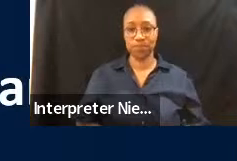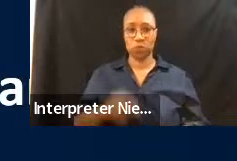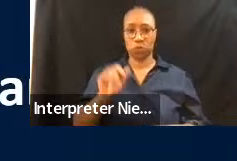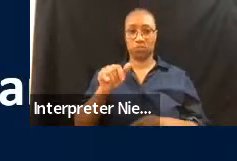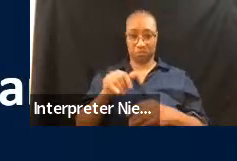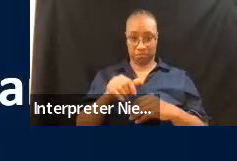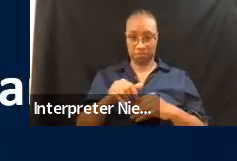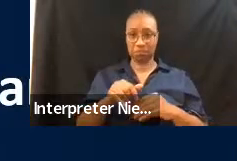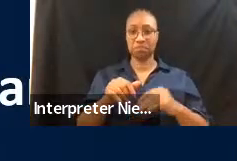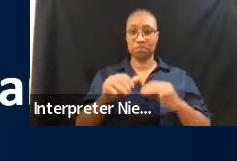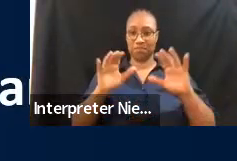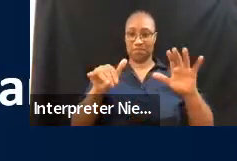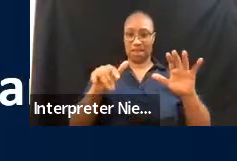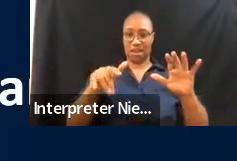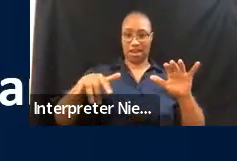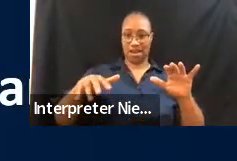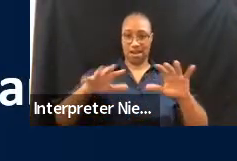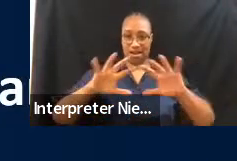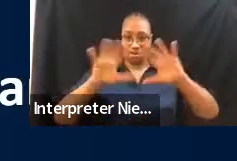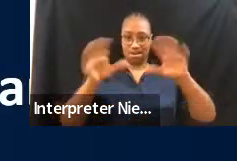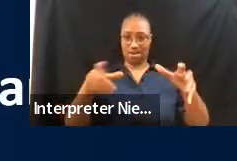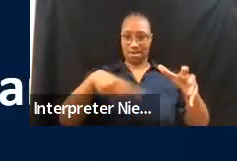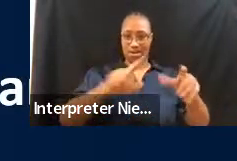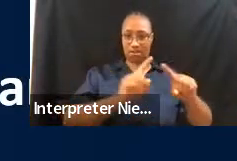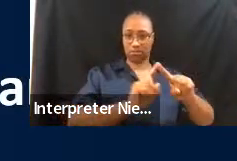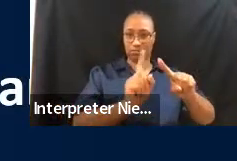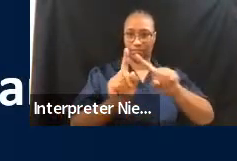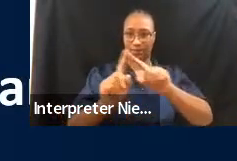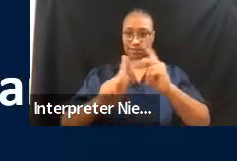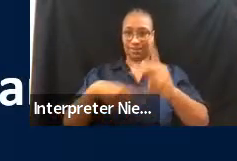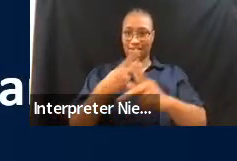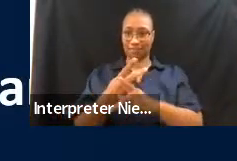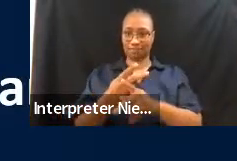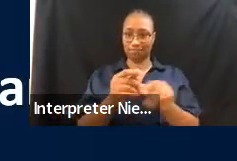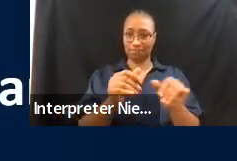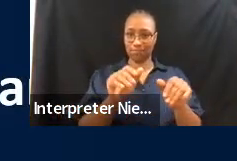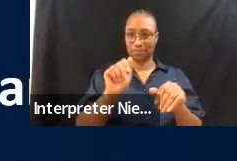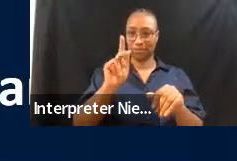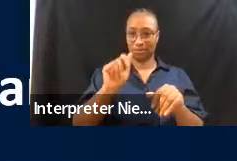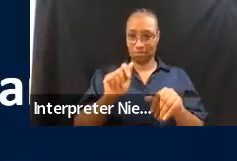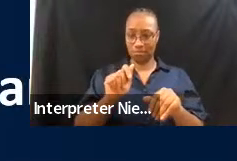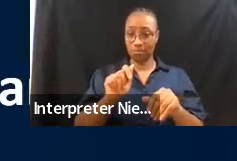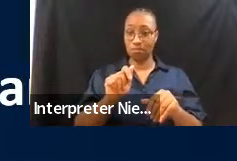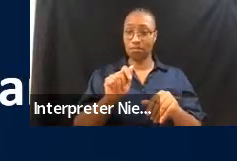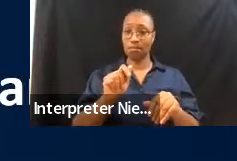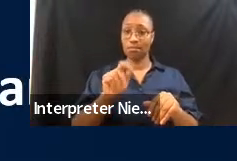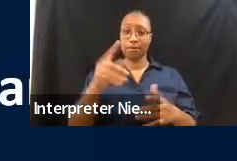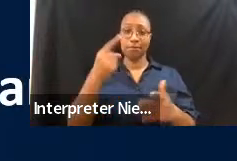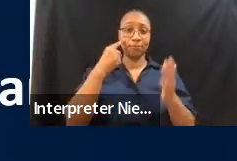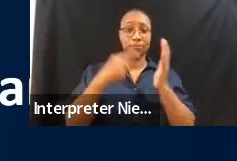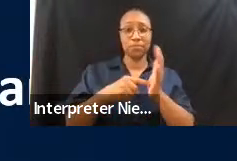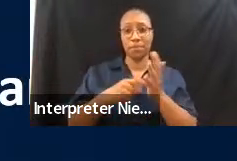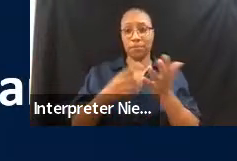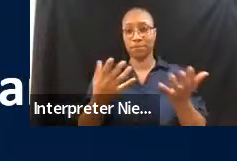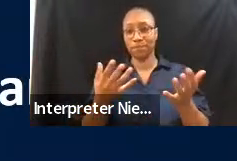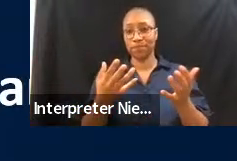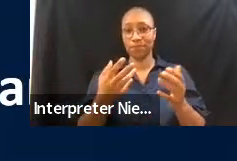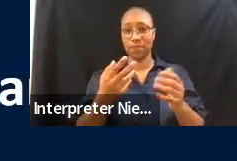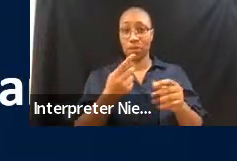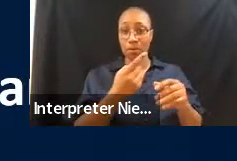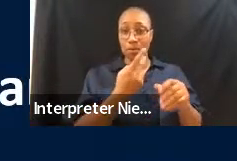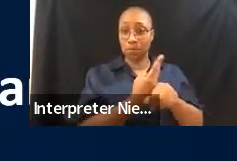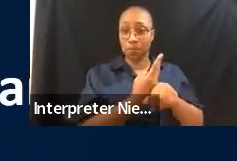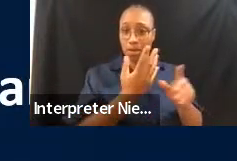healthcare systems and providers and state and local governments. Also, they can be used by the Food and